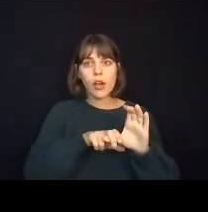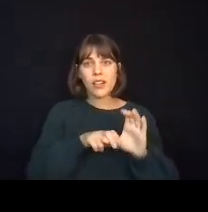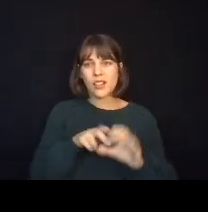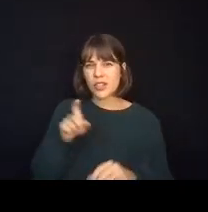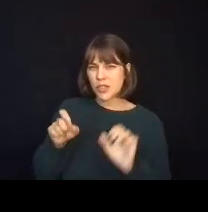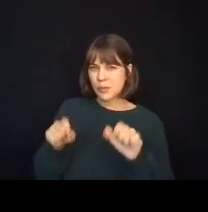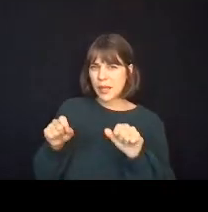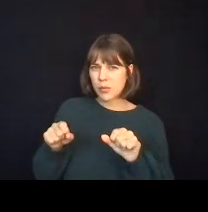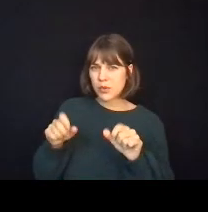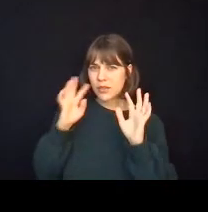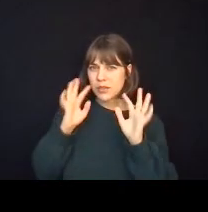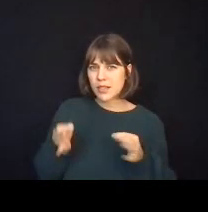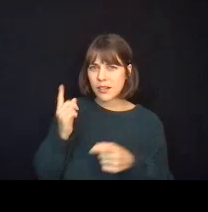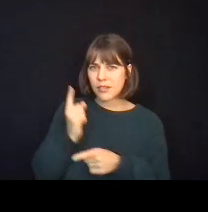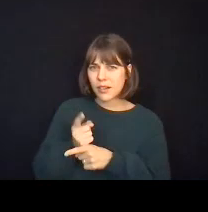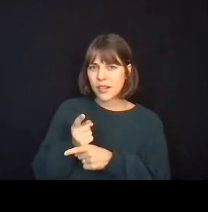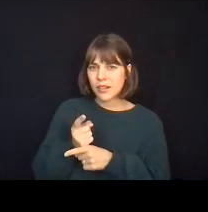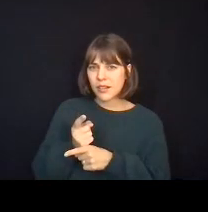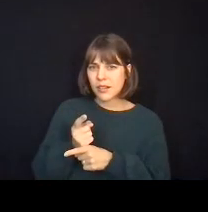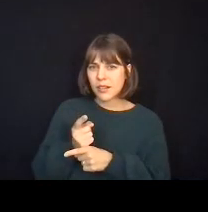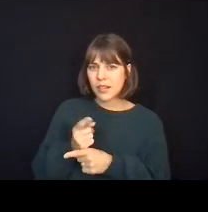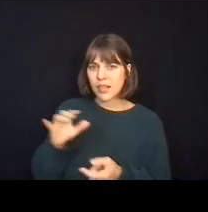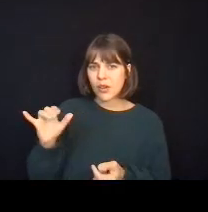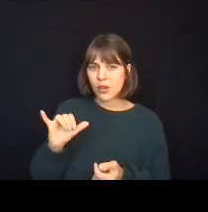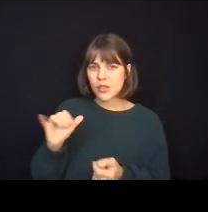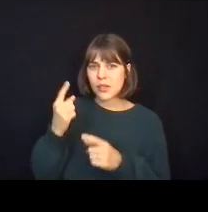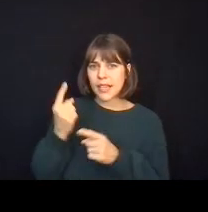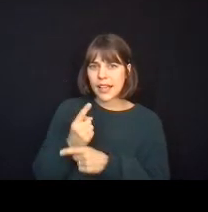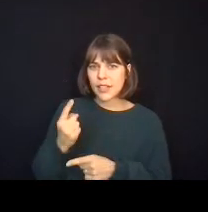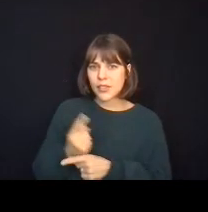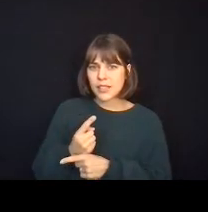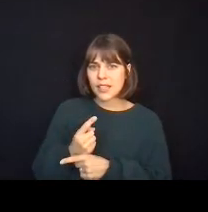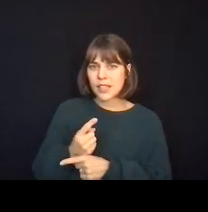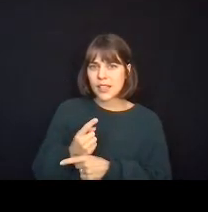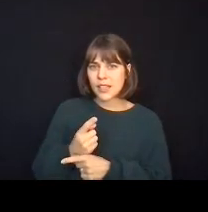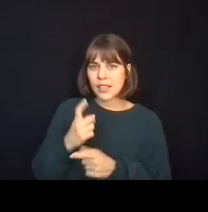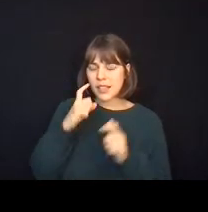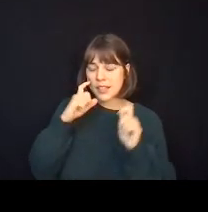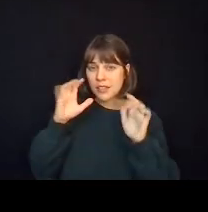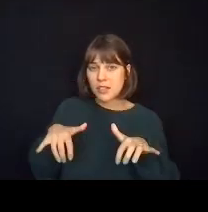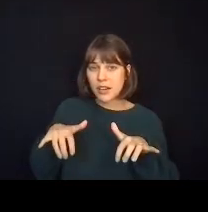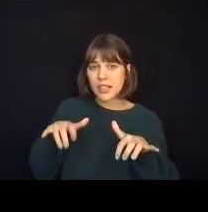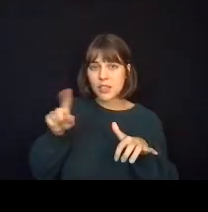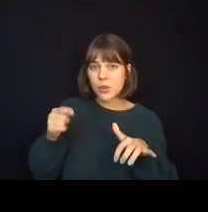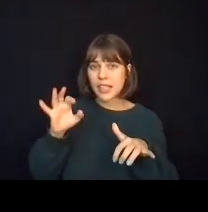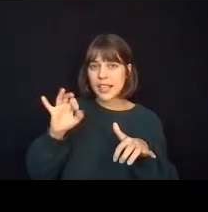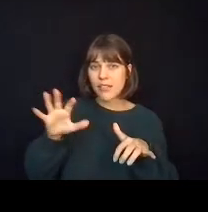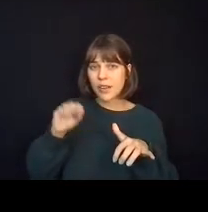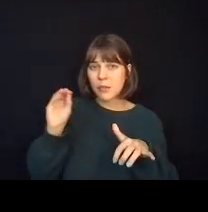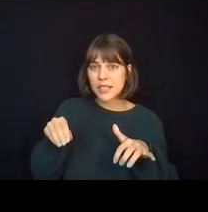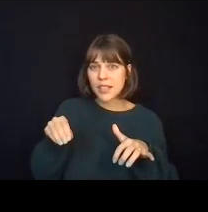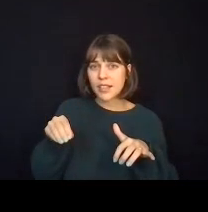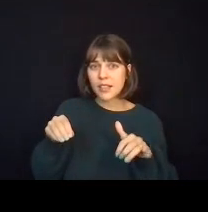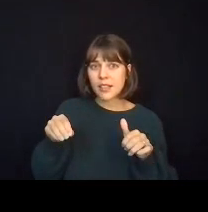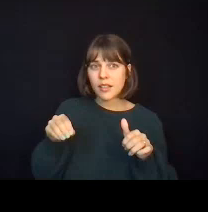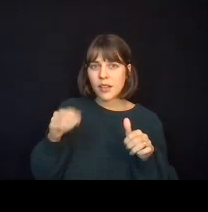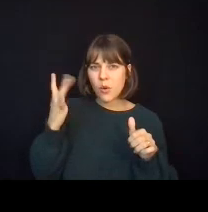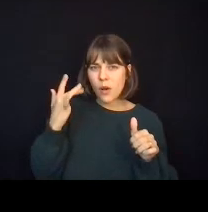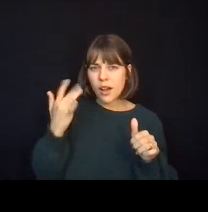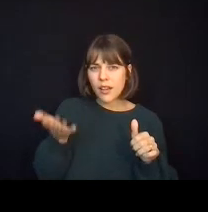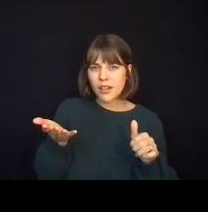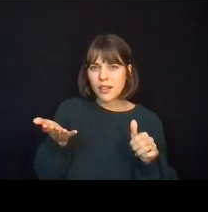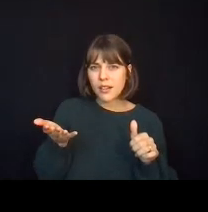determine that, shouldn't you? Yeah. Yeah. And also the accuracy, that's stunning. It's only 95%. But